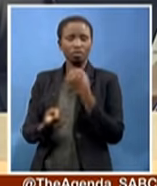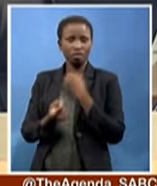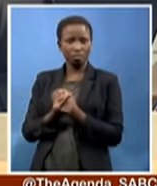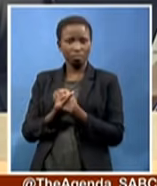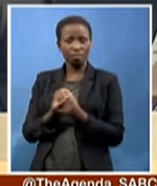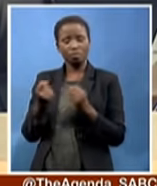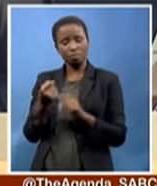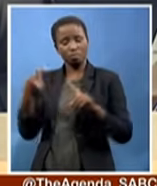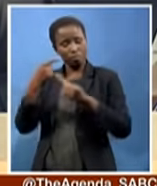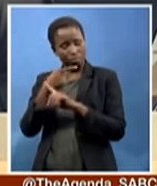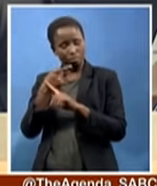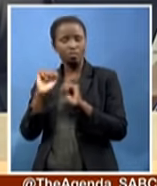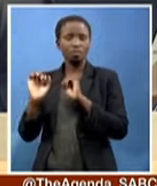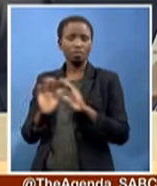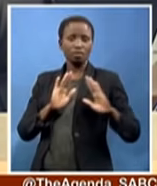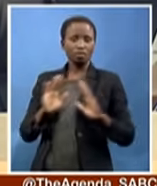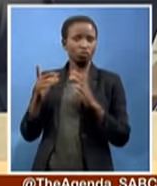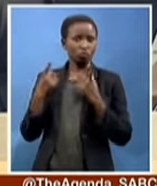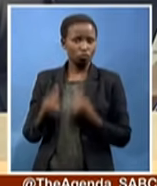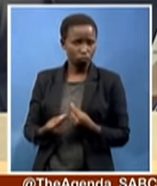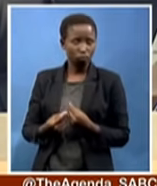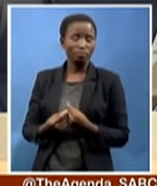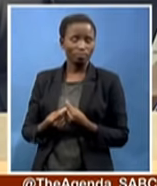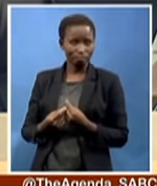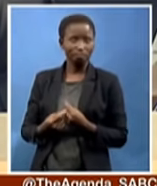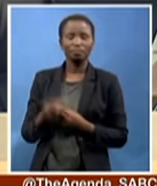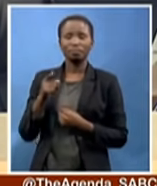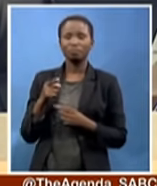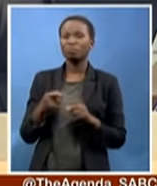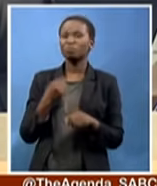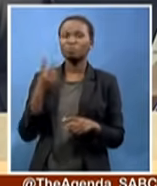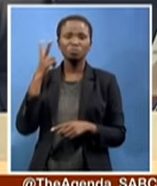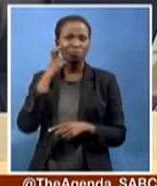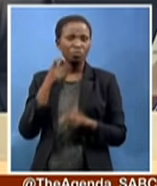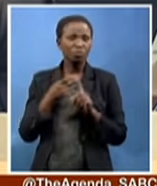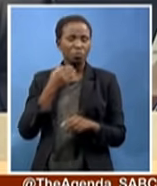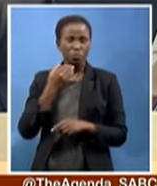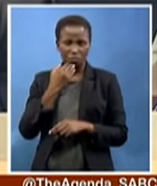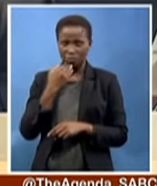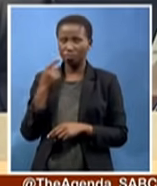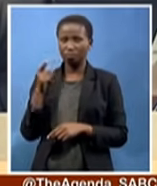by Minister Fikile Mbalula at an ANC meeting in 2011.